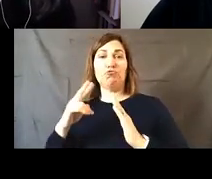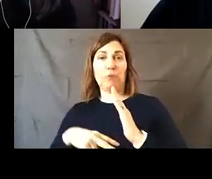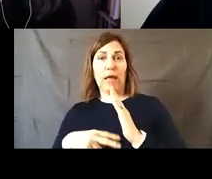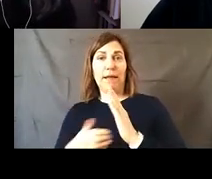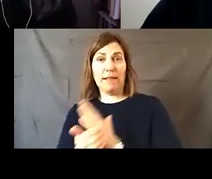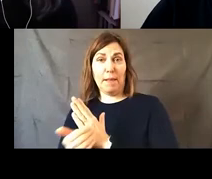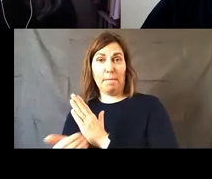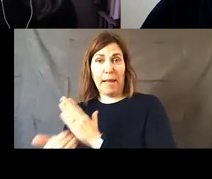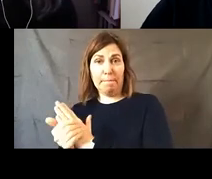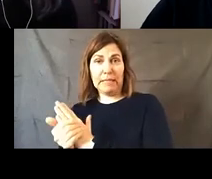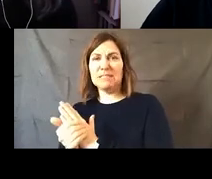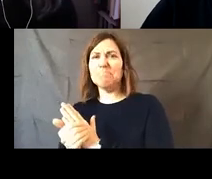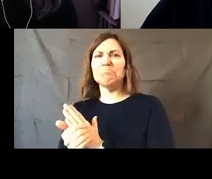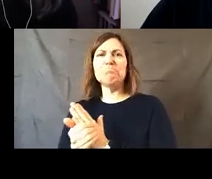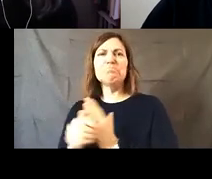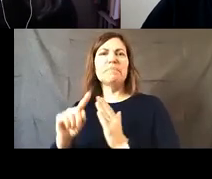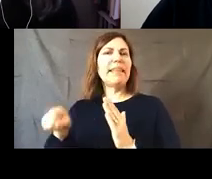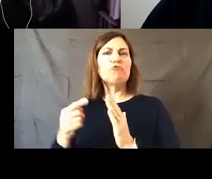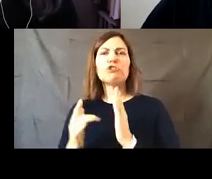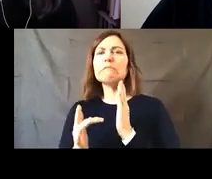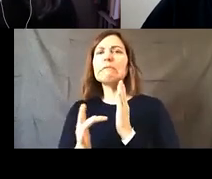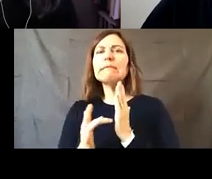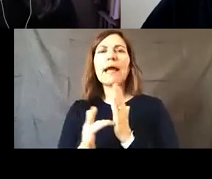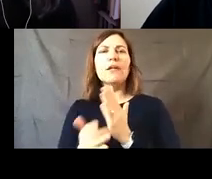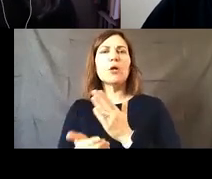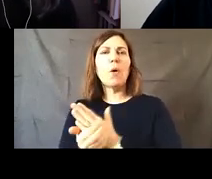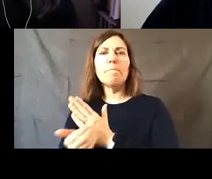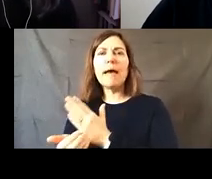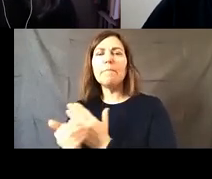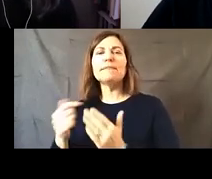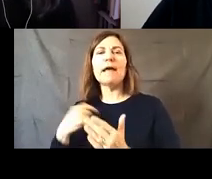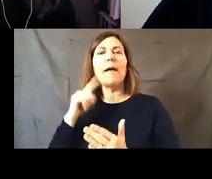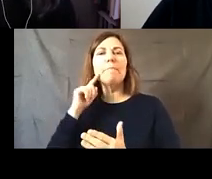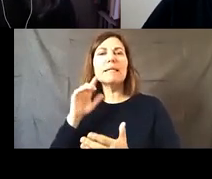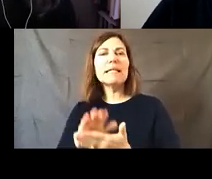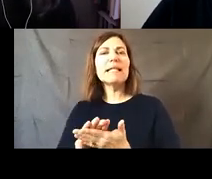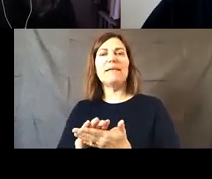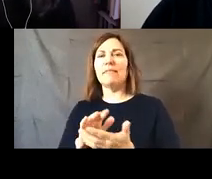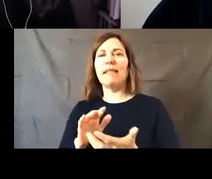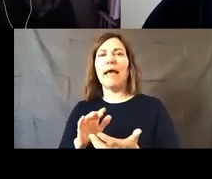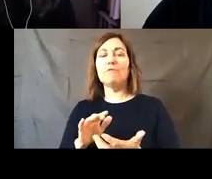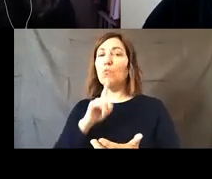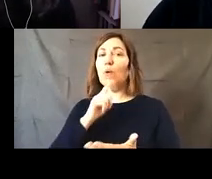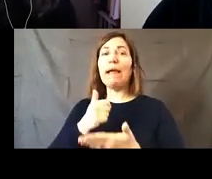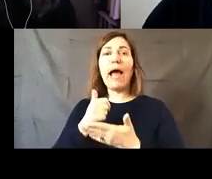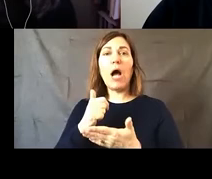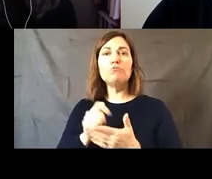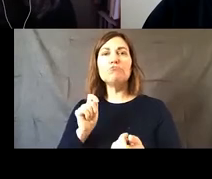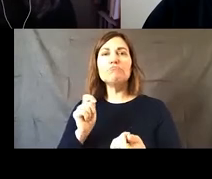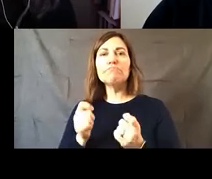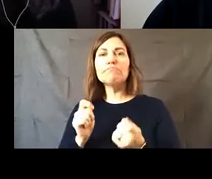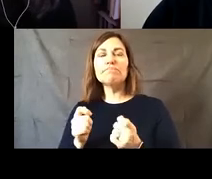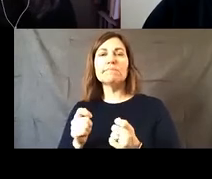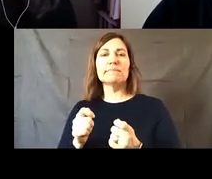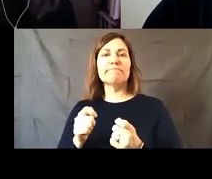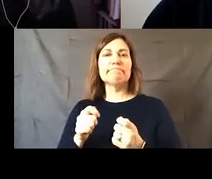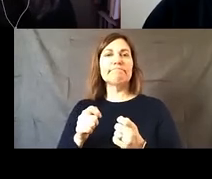are just technical in nature. I believe they further help to refine our ability to defend should it be challenged.